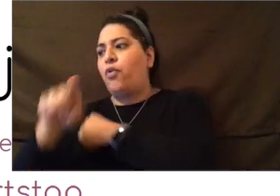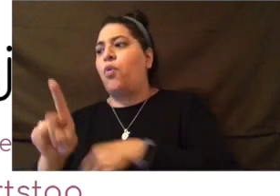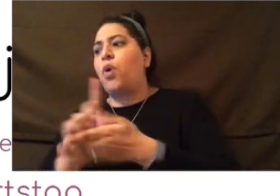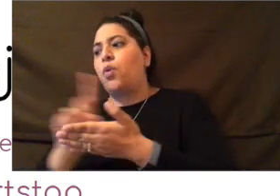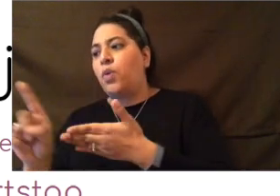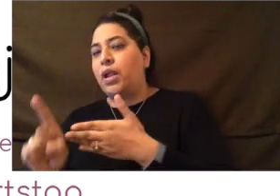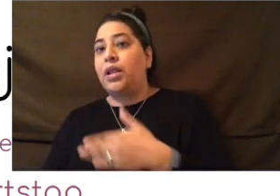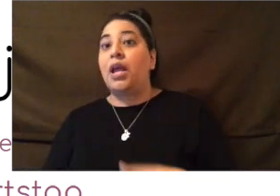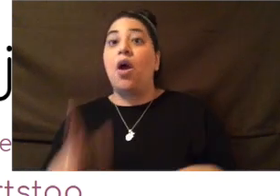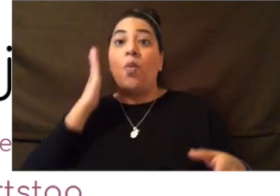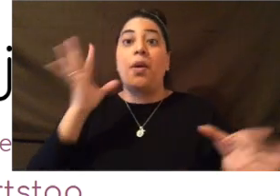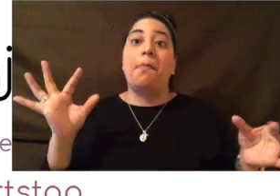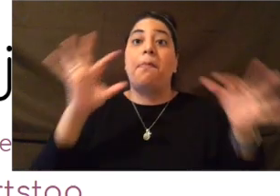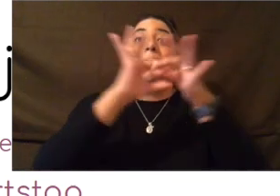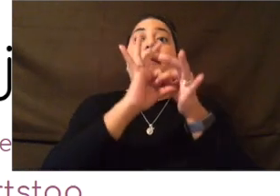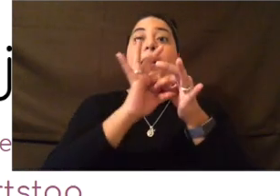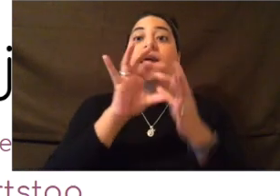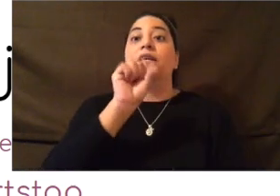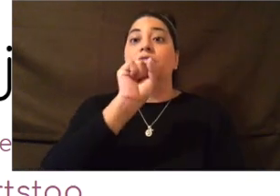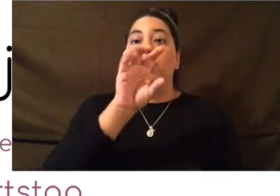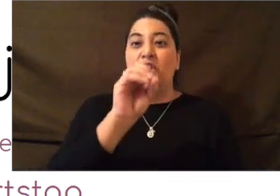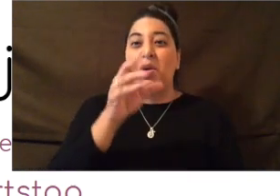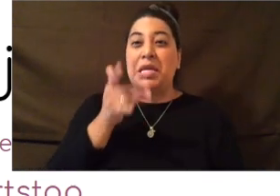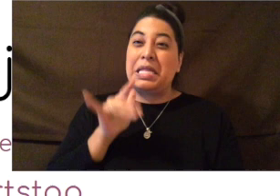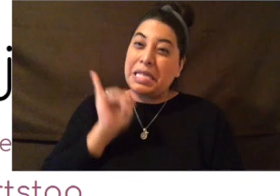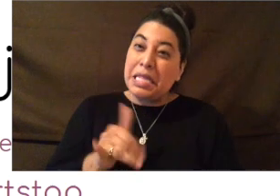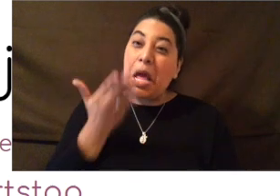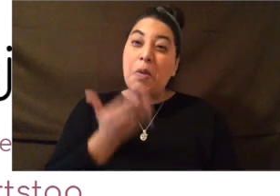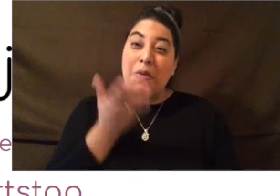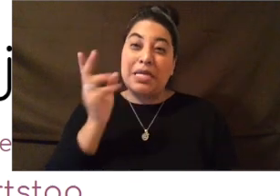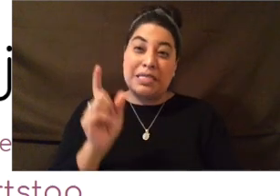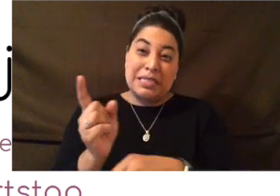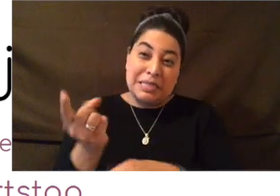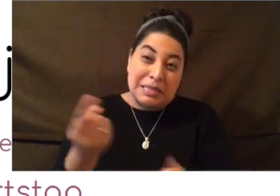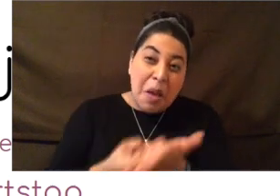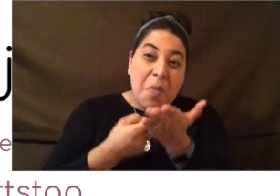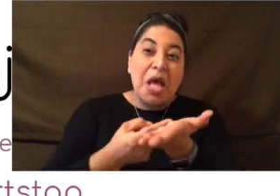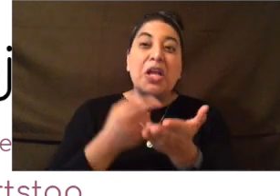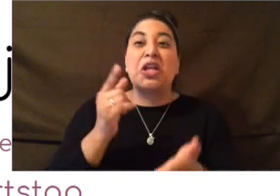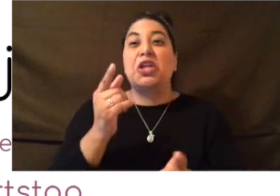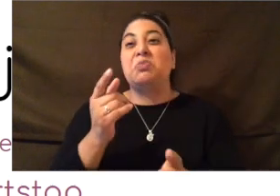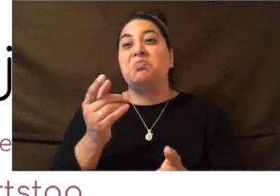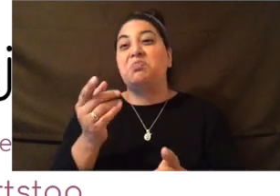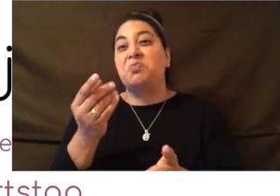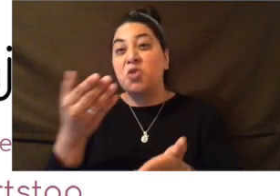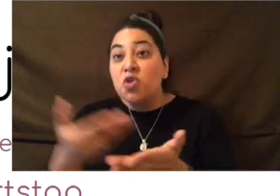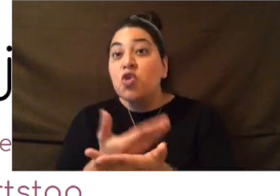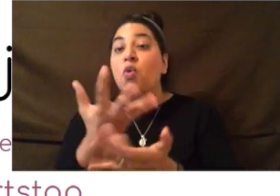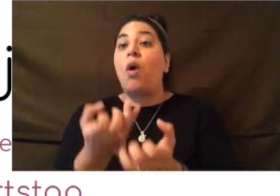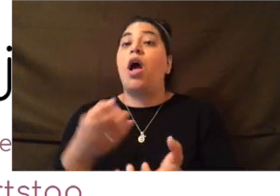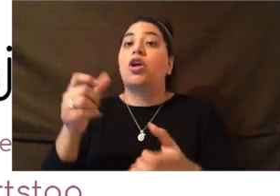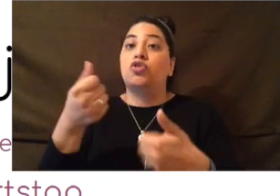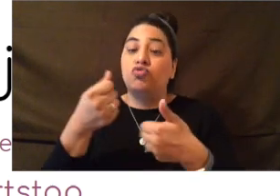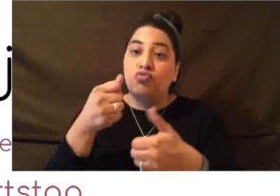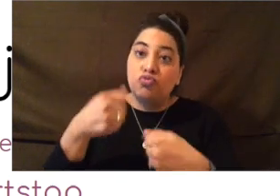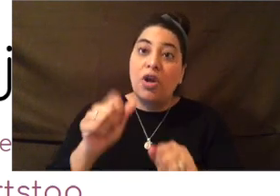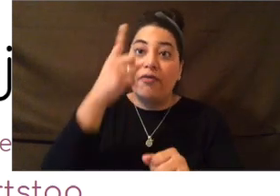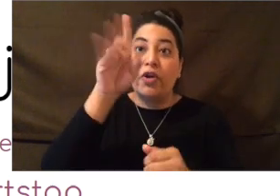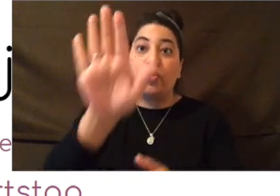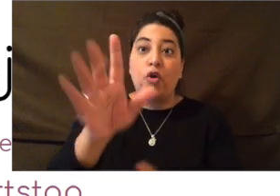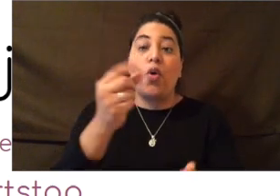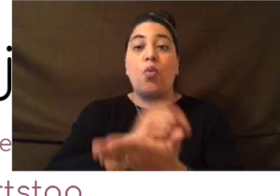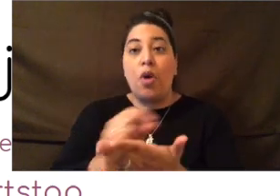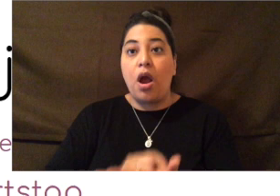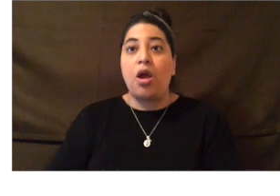our coordinating conjunction, the word so, that's joining those 2 together. So that might be something new that you want to try using in your